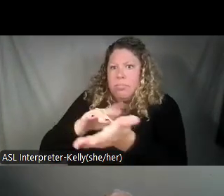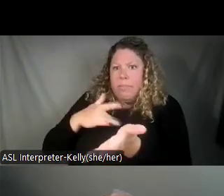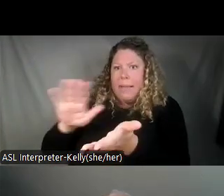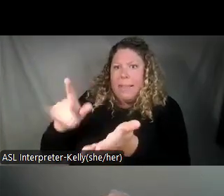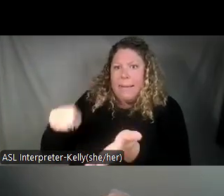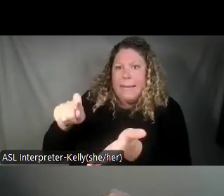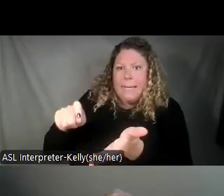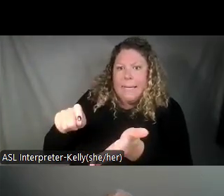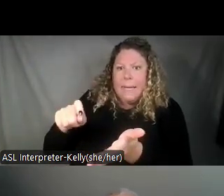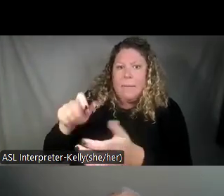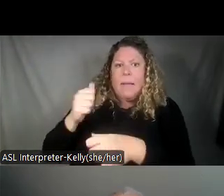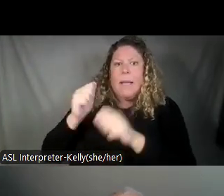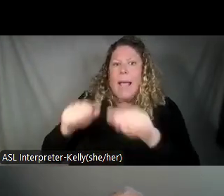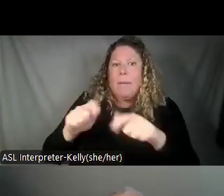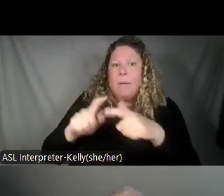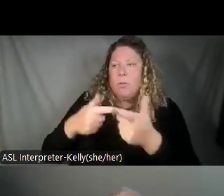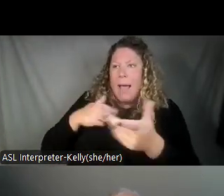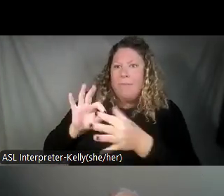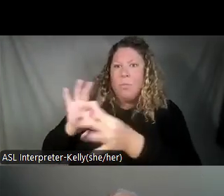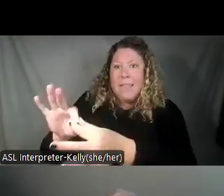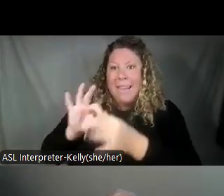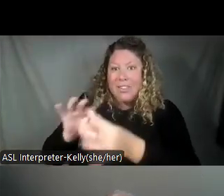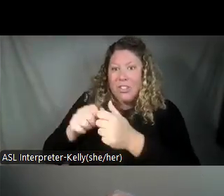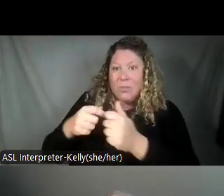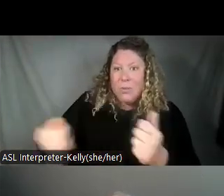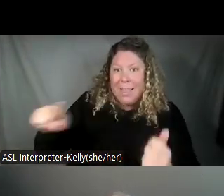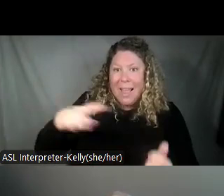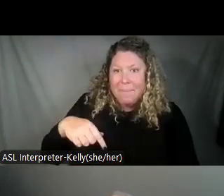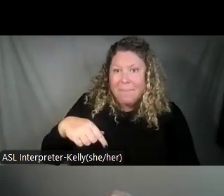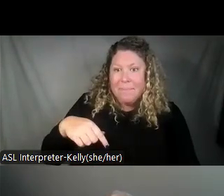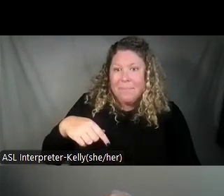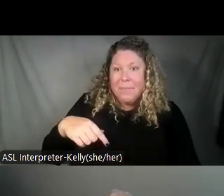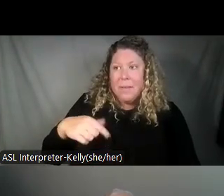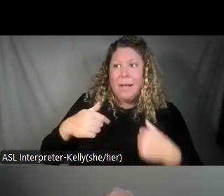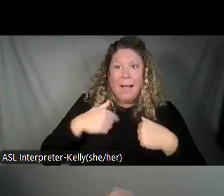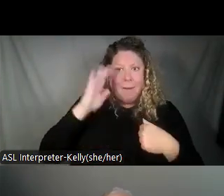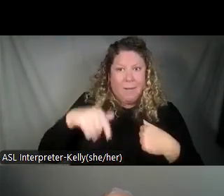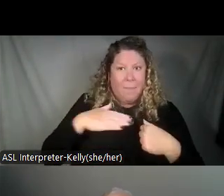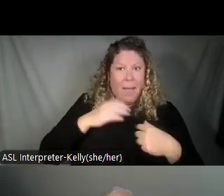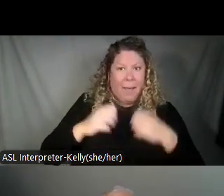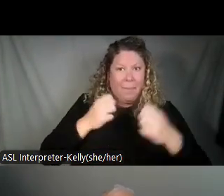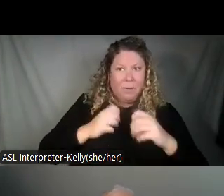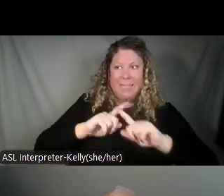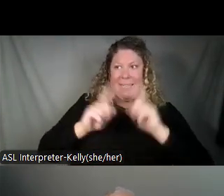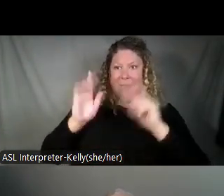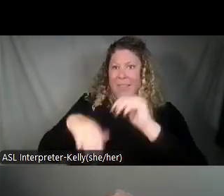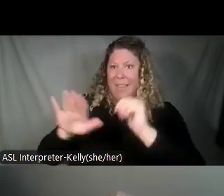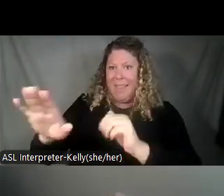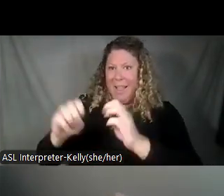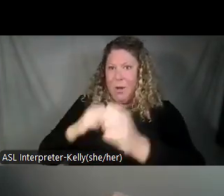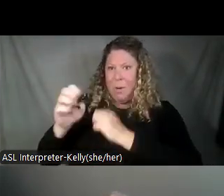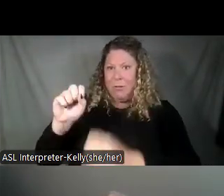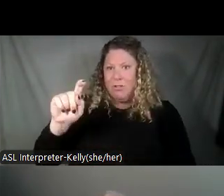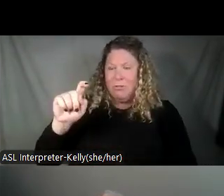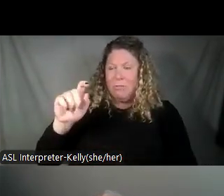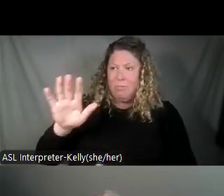able to talk and have relationships with others that have different emotional states than you do? That's